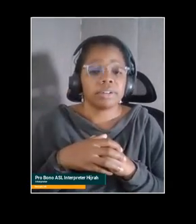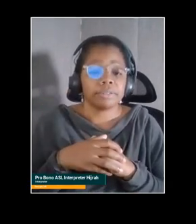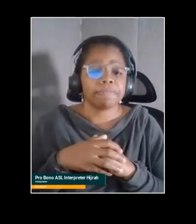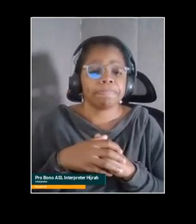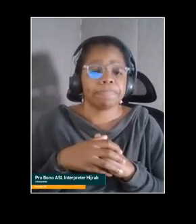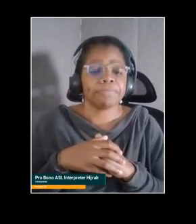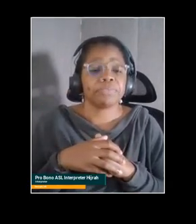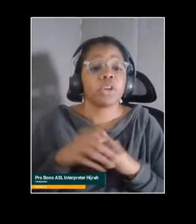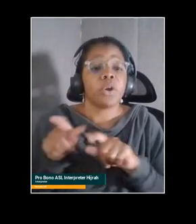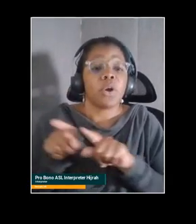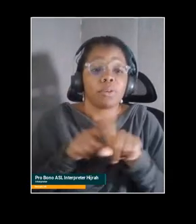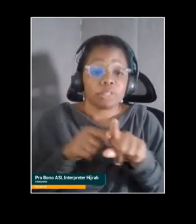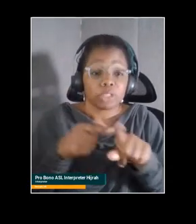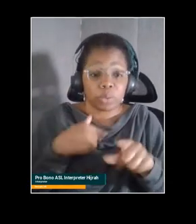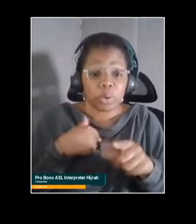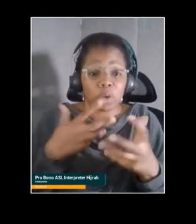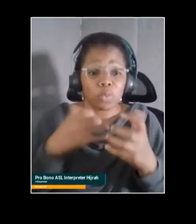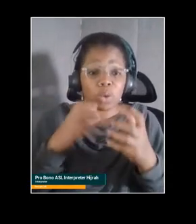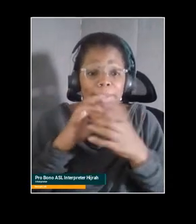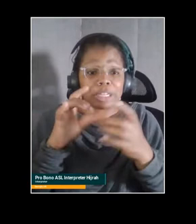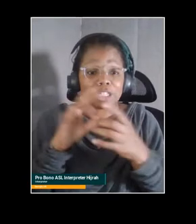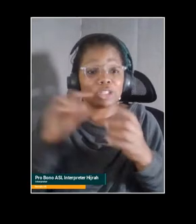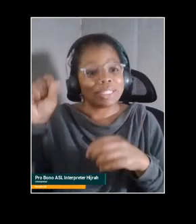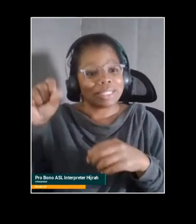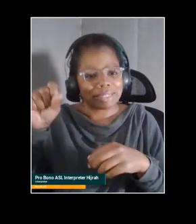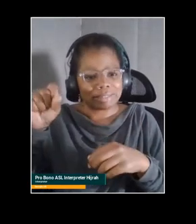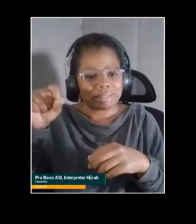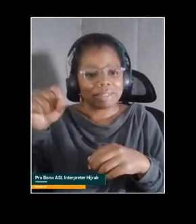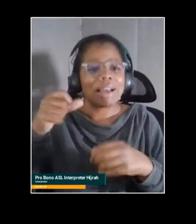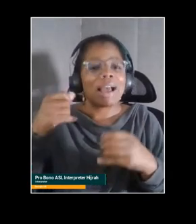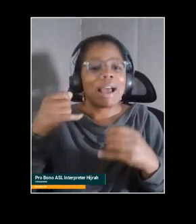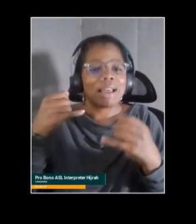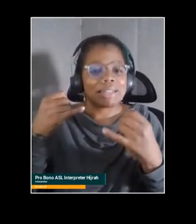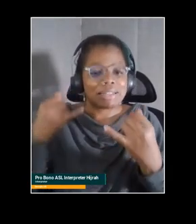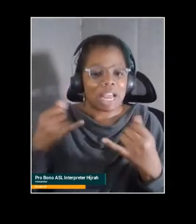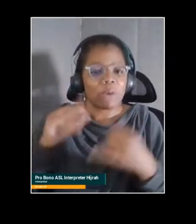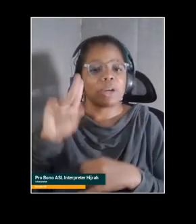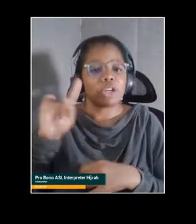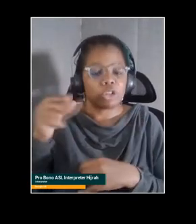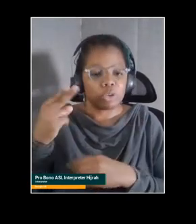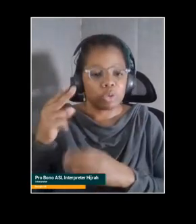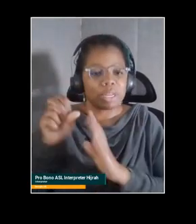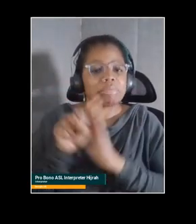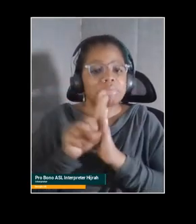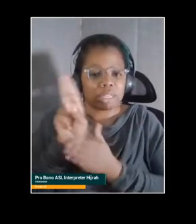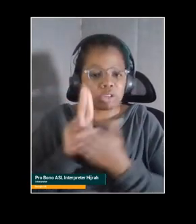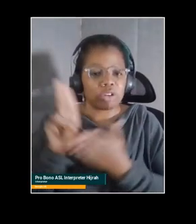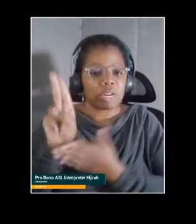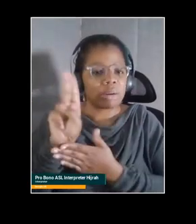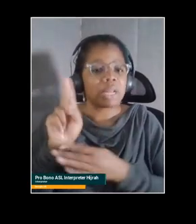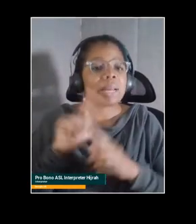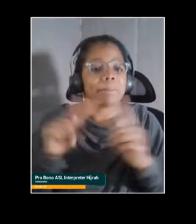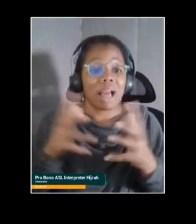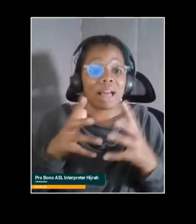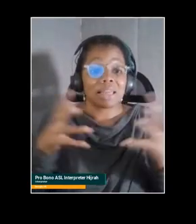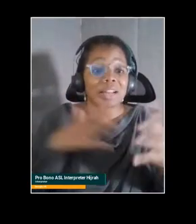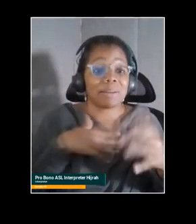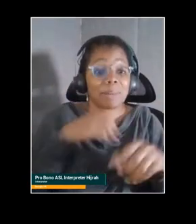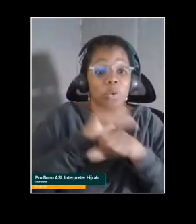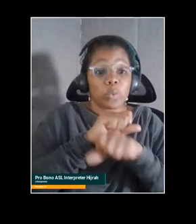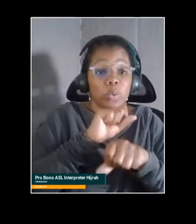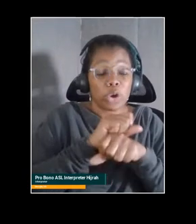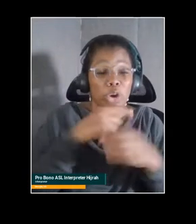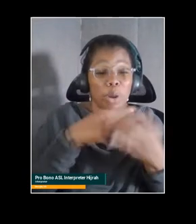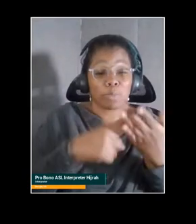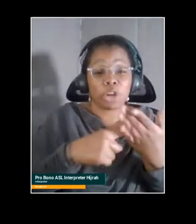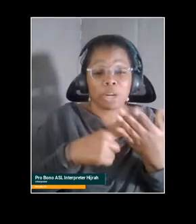I also want to just kind of mention that, yes, I'm currently at Utah State University, but a lot of the work that I'm going to be talking